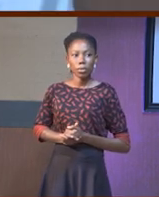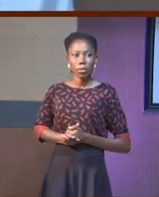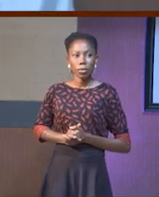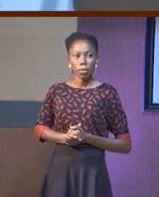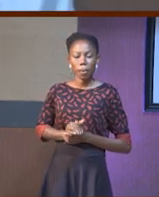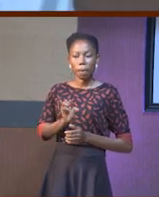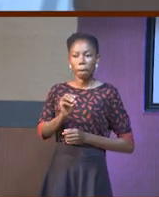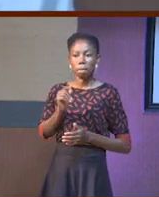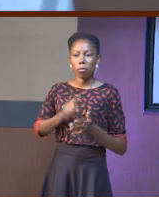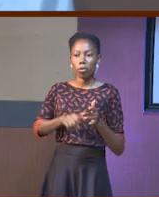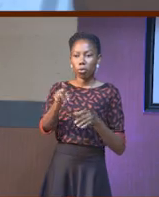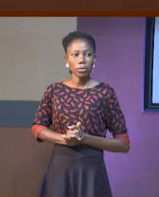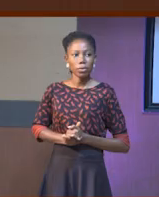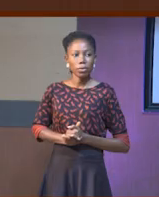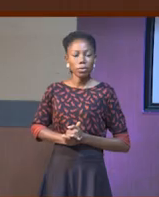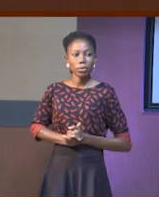So what do you do?